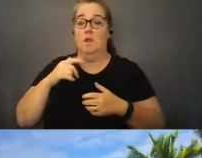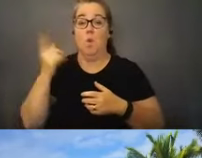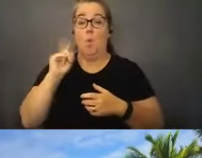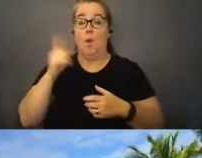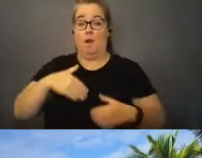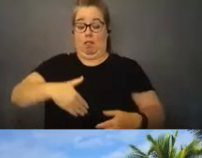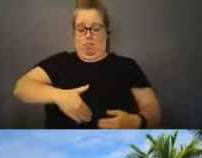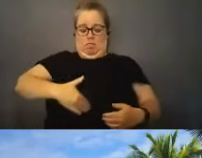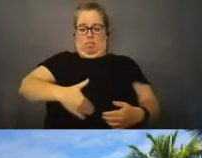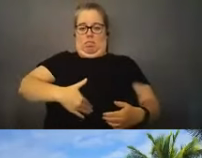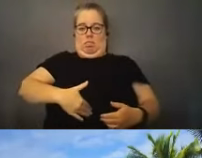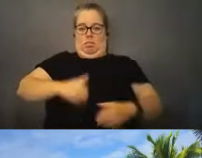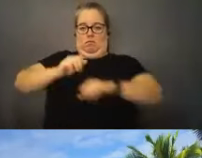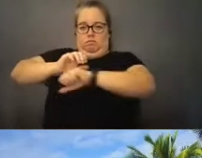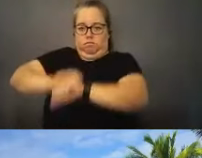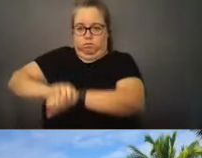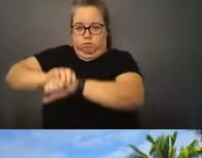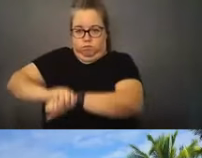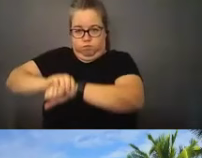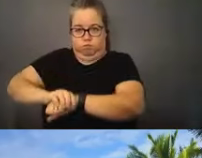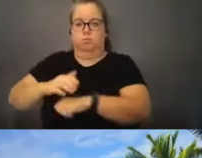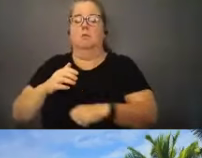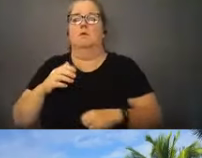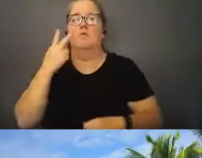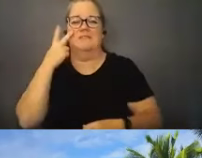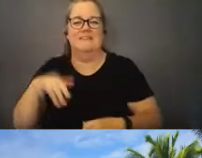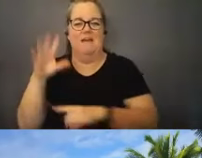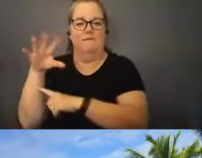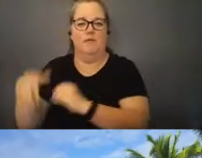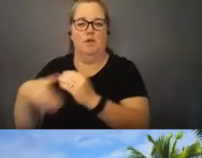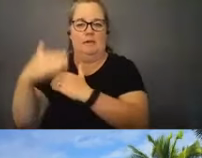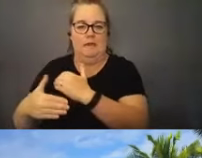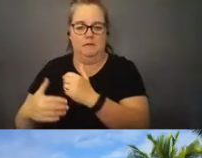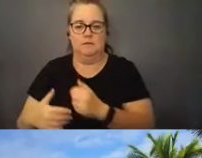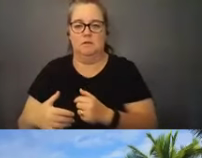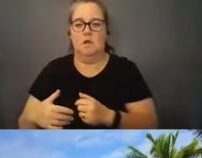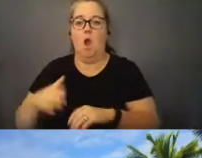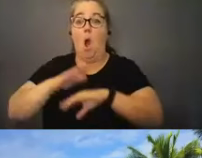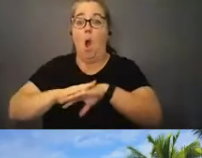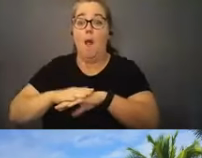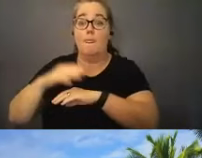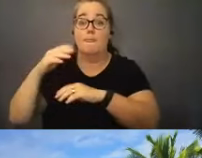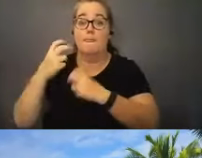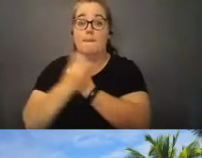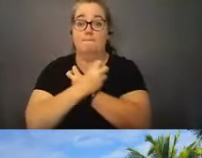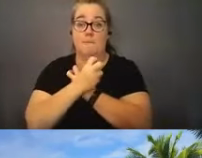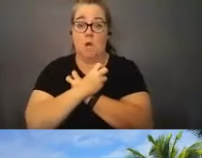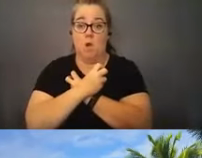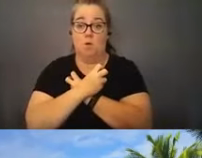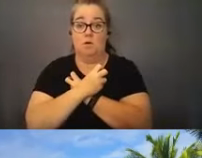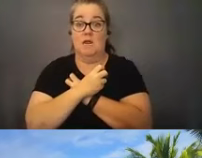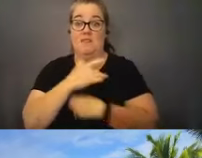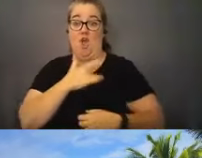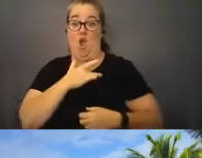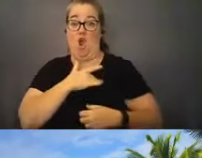going to see that video next. And we're pushing on bone and the heart is under it.